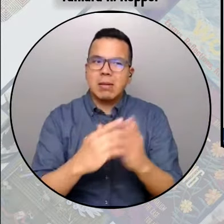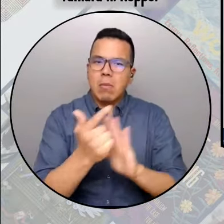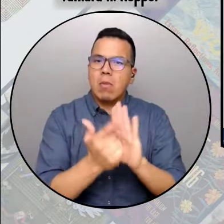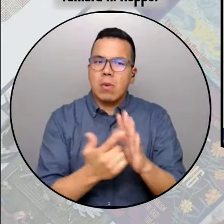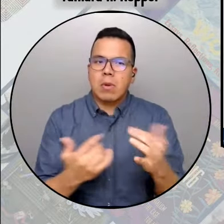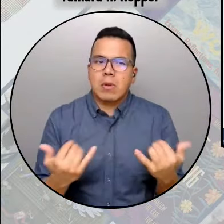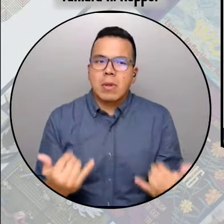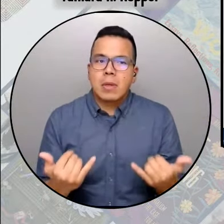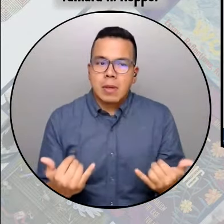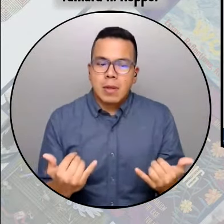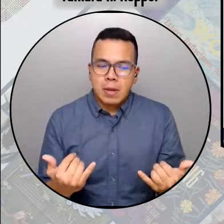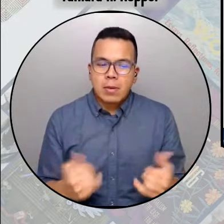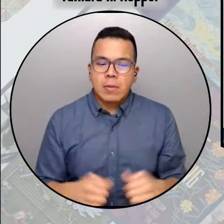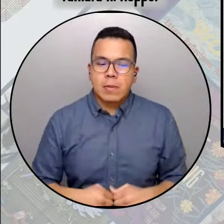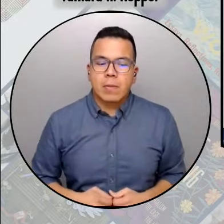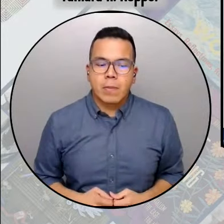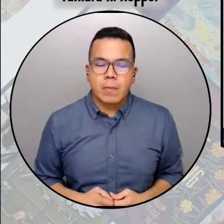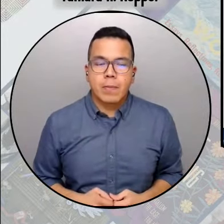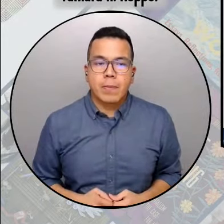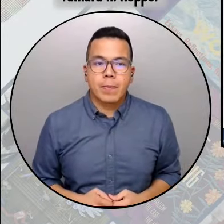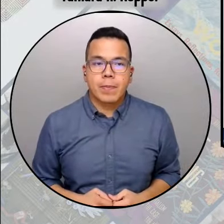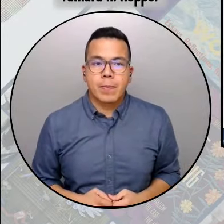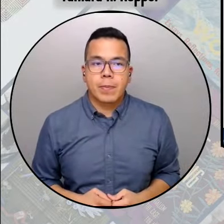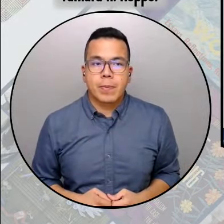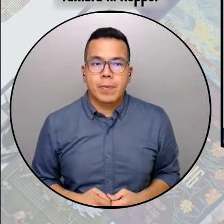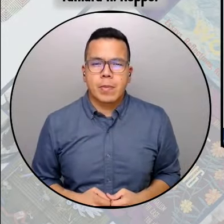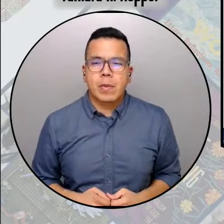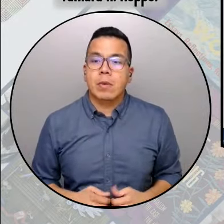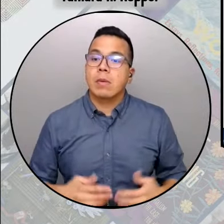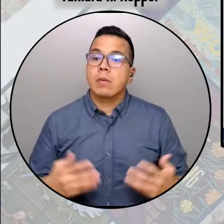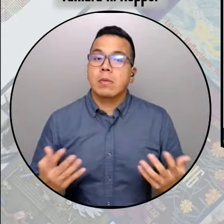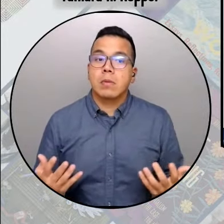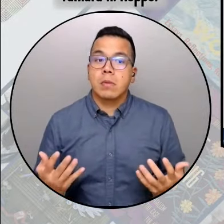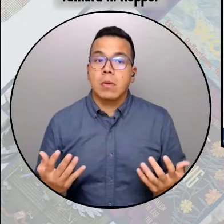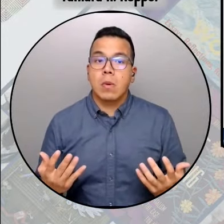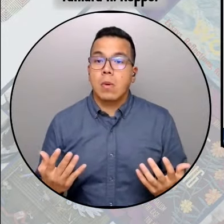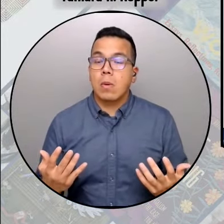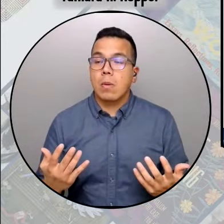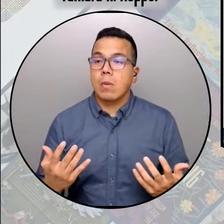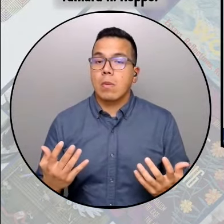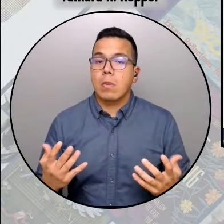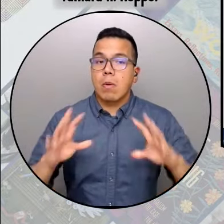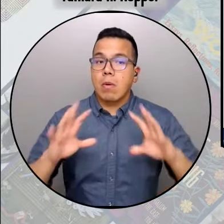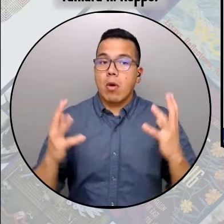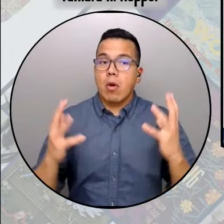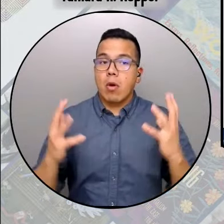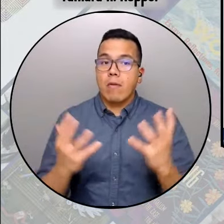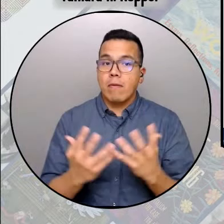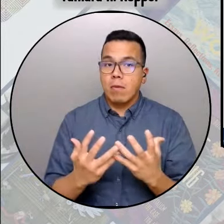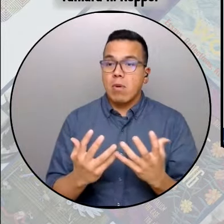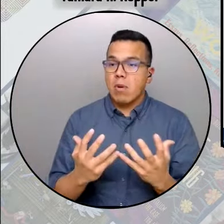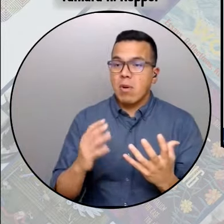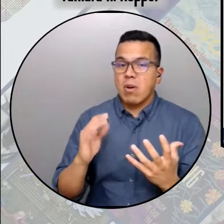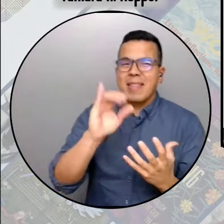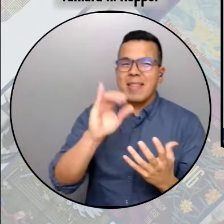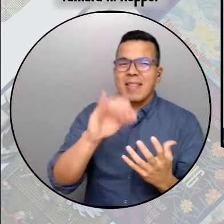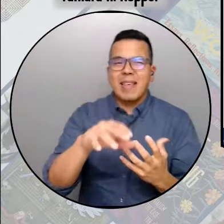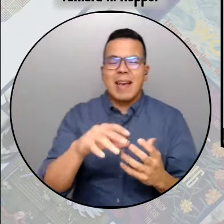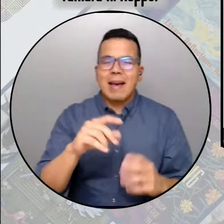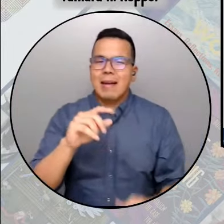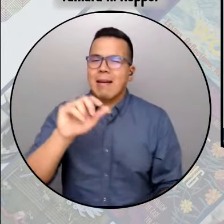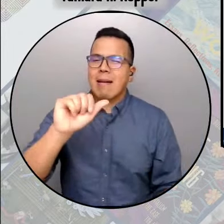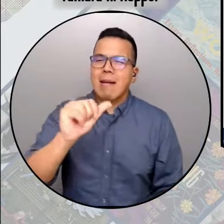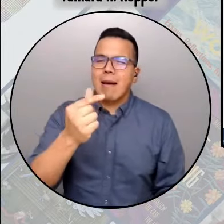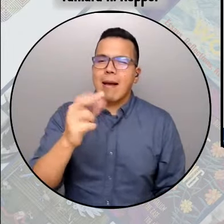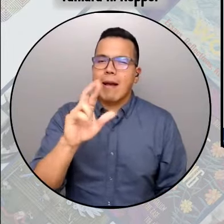listing and so forth. And so what you have is this kind of constant theme of aggravated felony is kind of a broad kind of